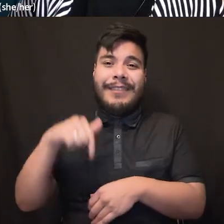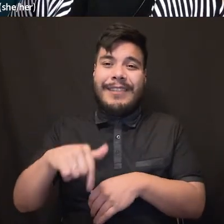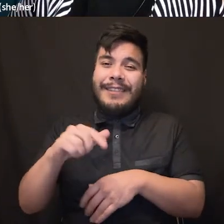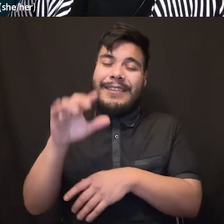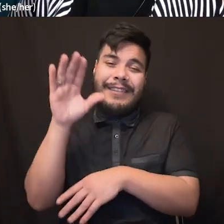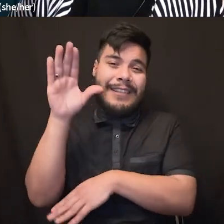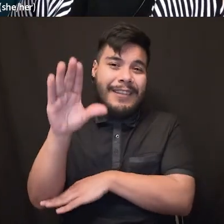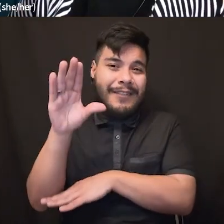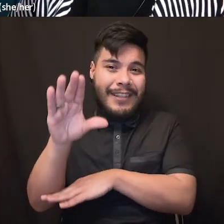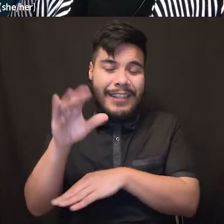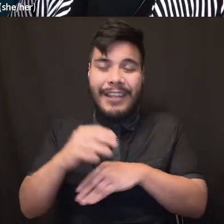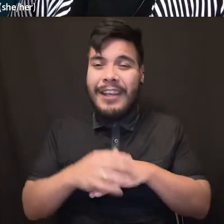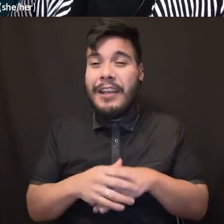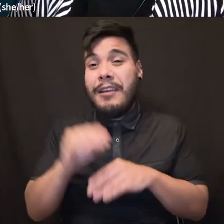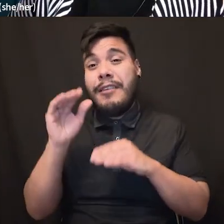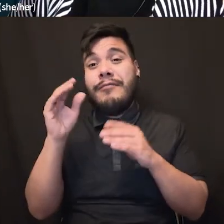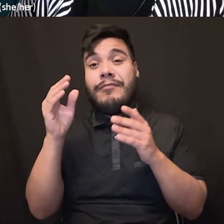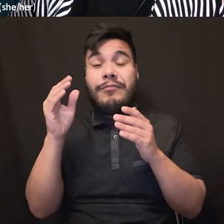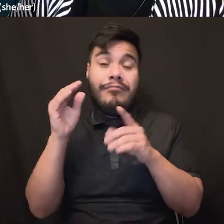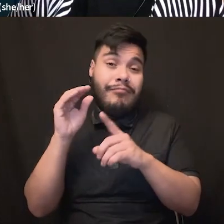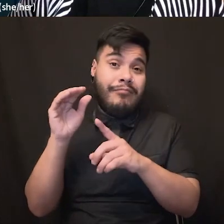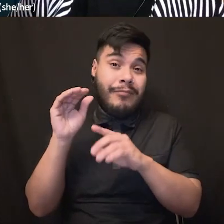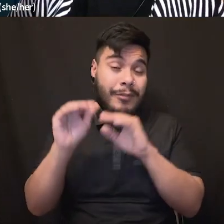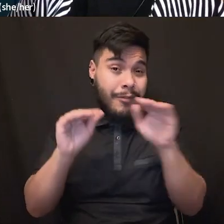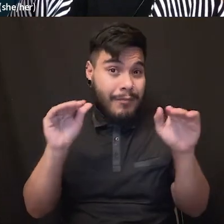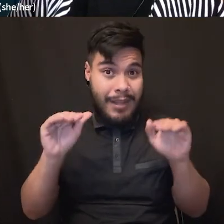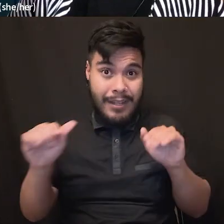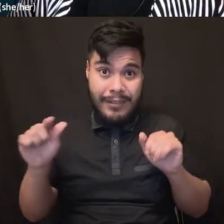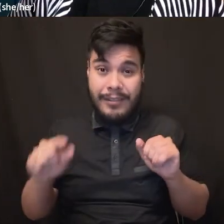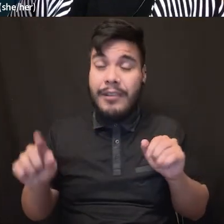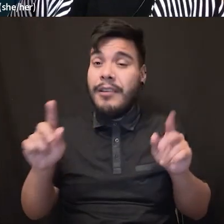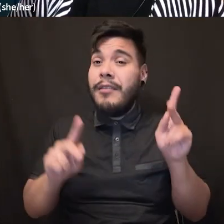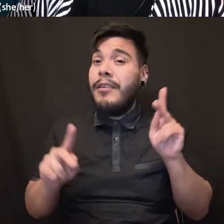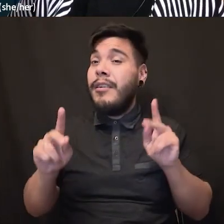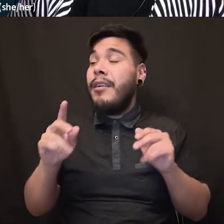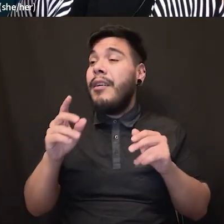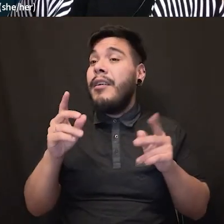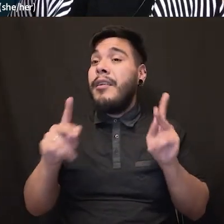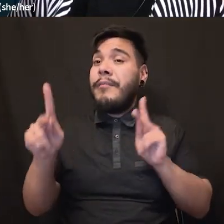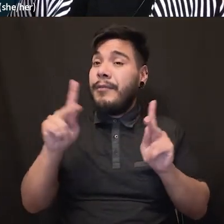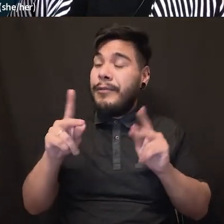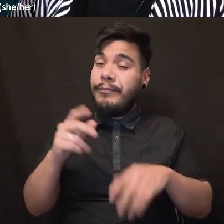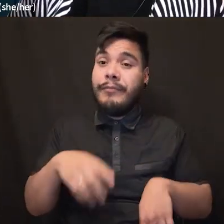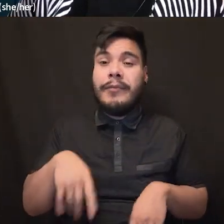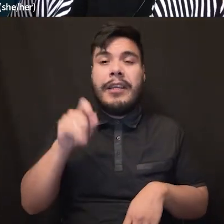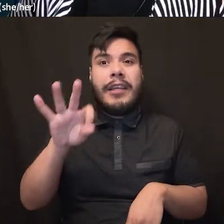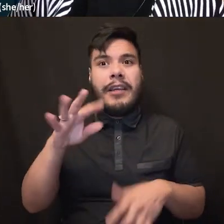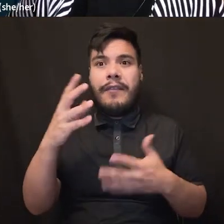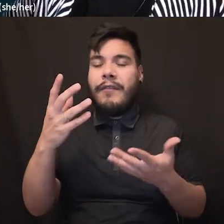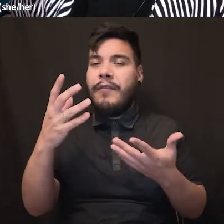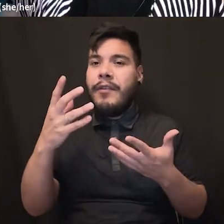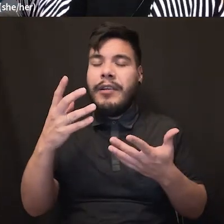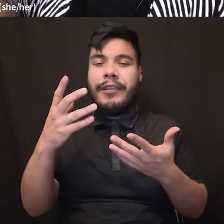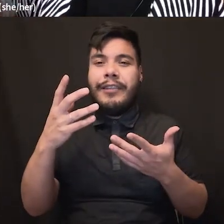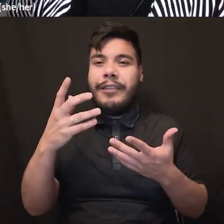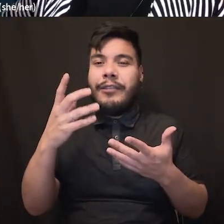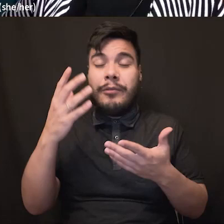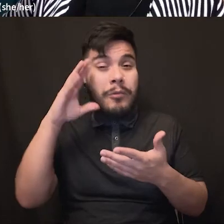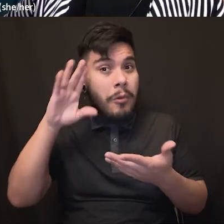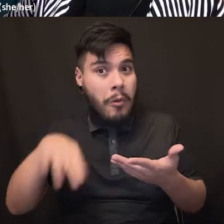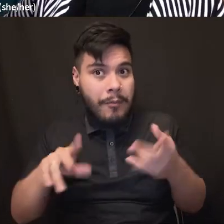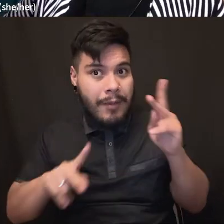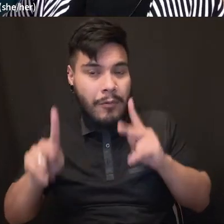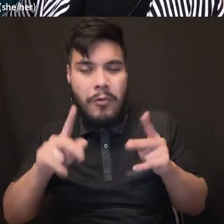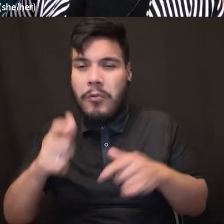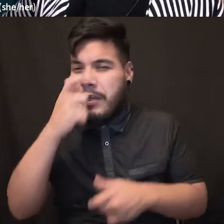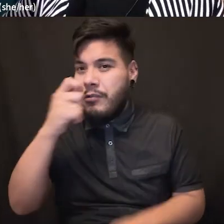just to remind everybody where you can, if you know people who should have been here to hear everything we got to learn about from Nikki